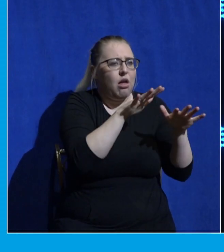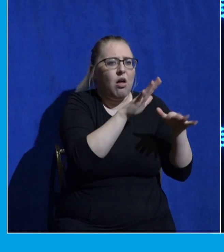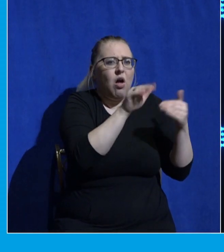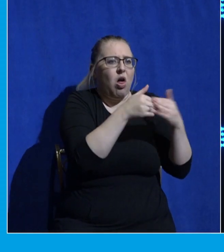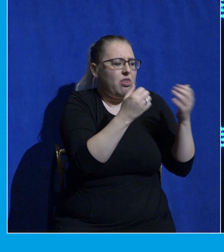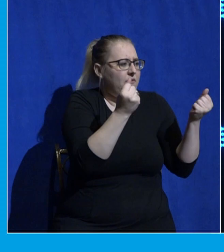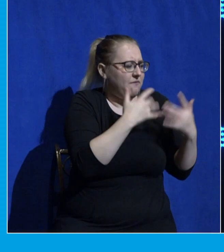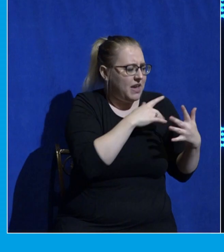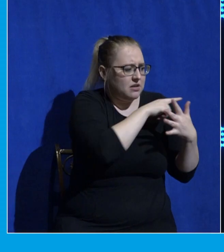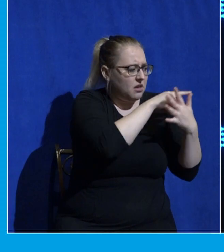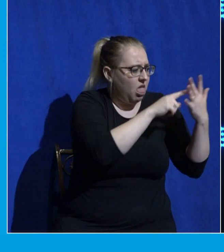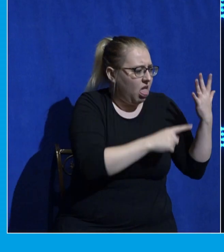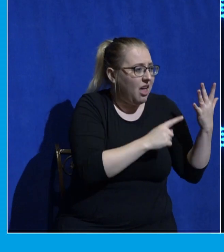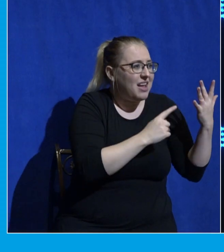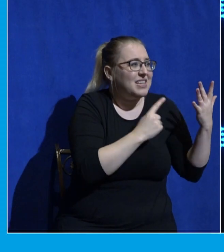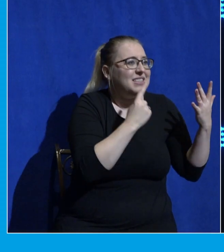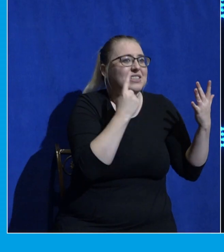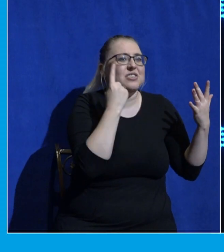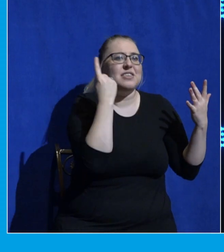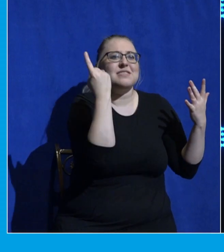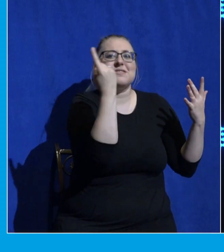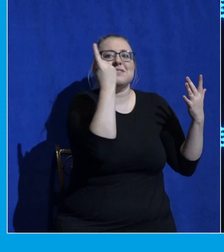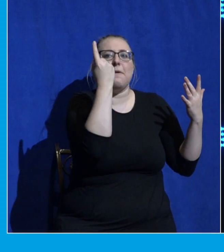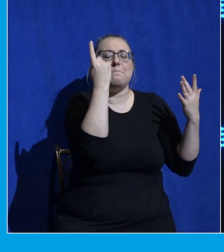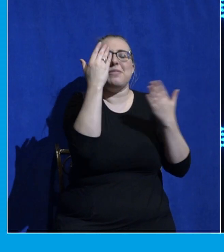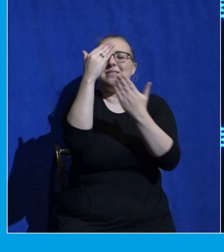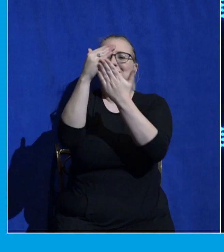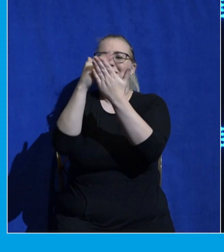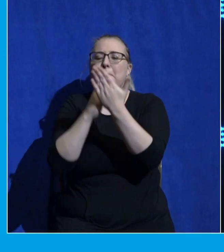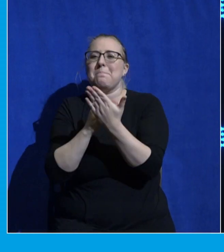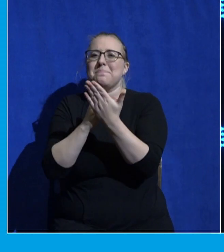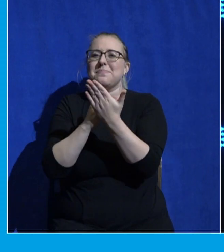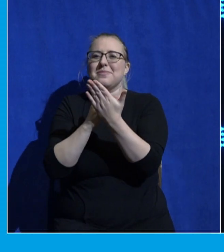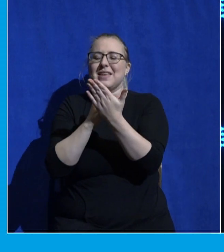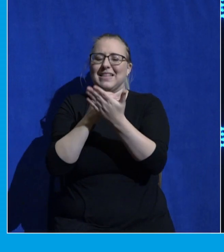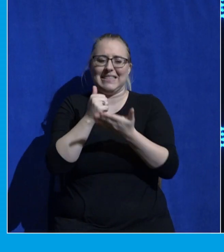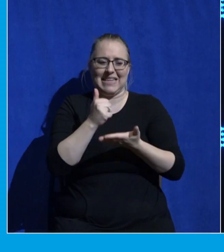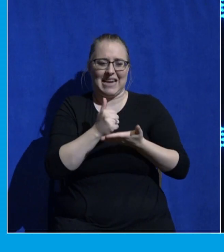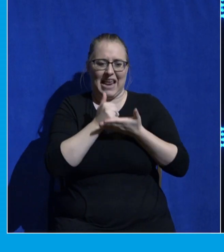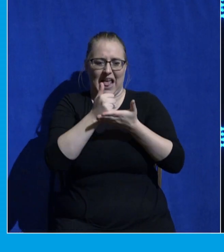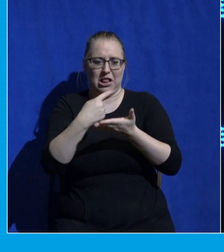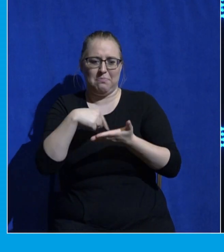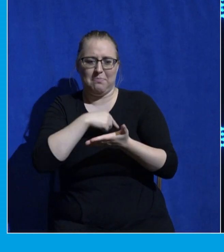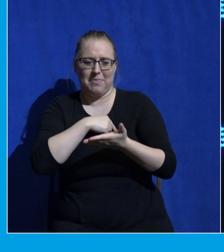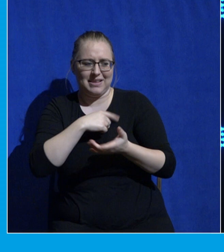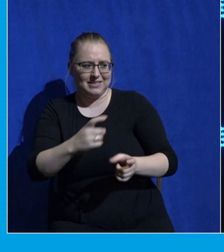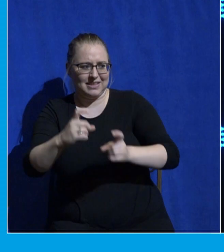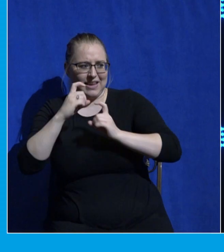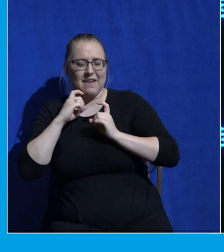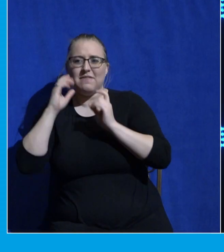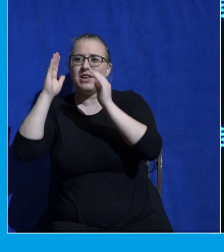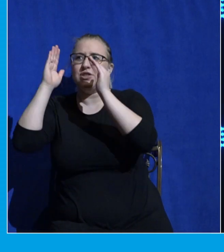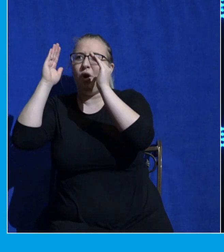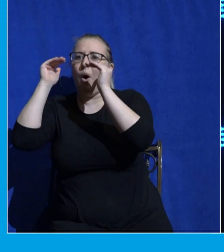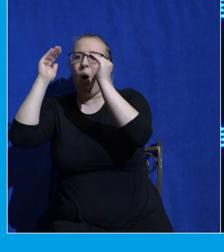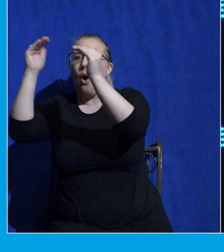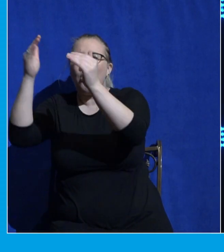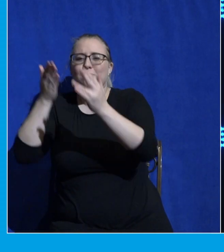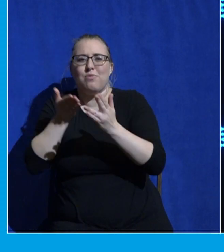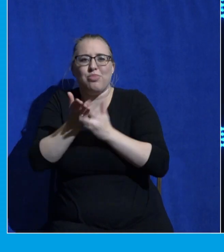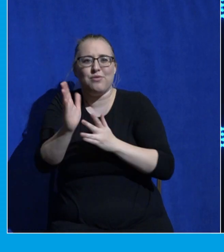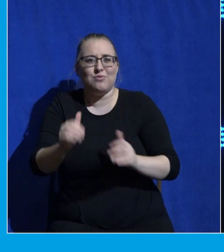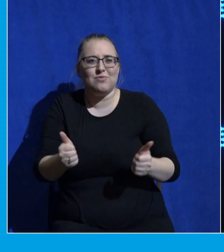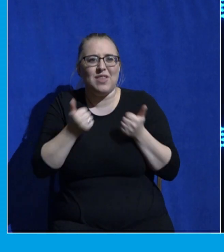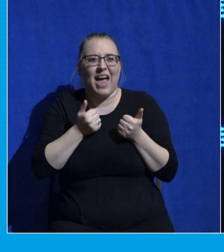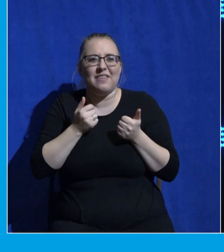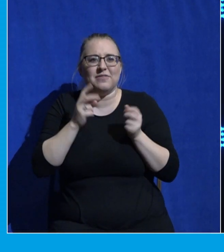specific fears that any of us are bringing here? Has anyone created a playlist as we navigate life that can lift our eyes to something